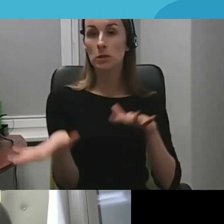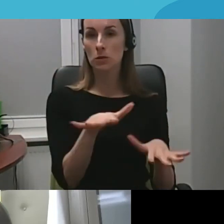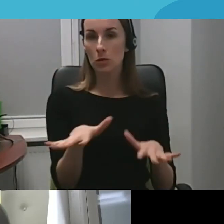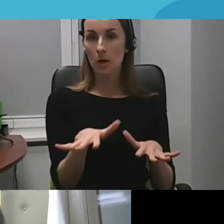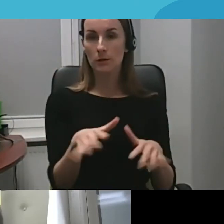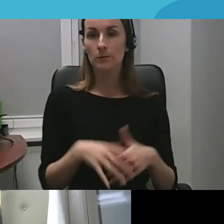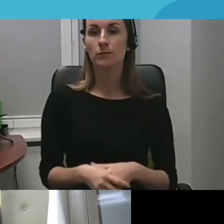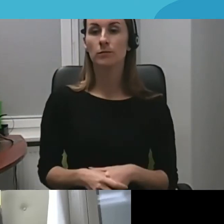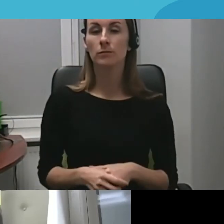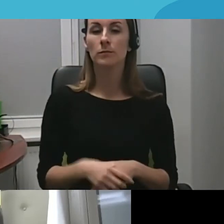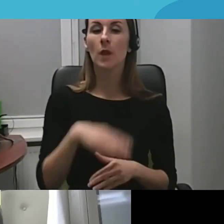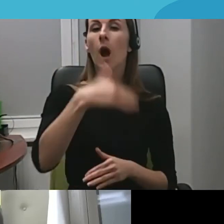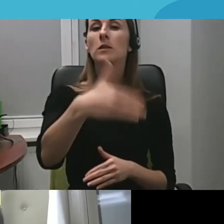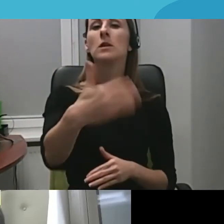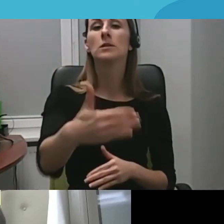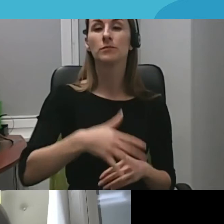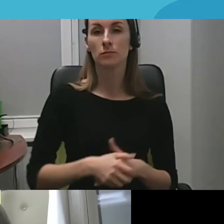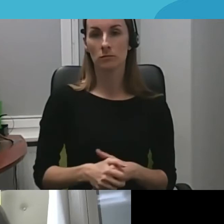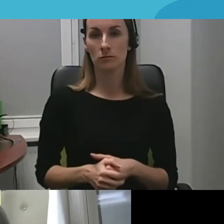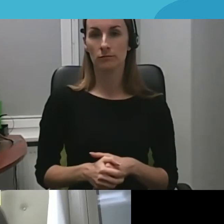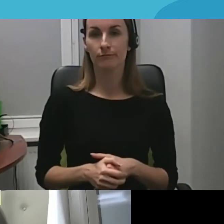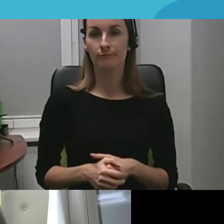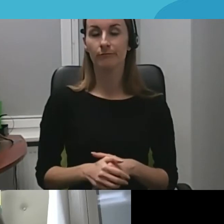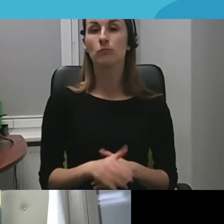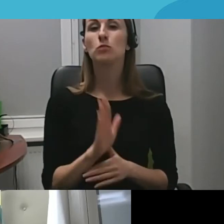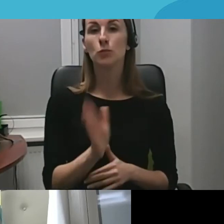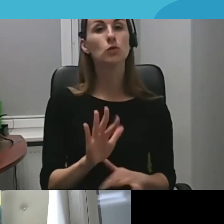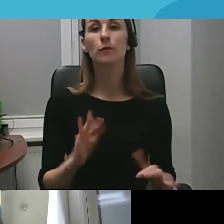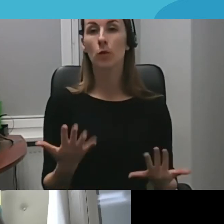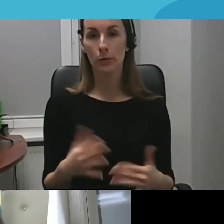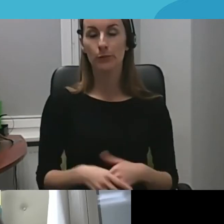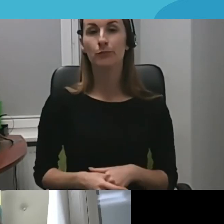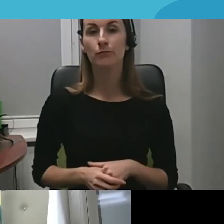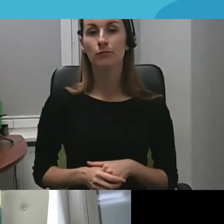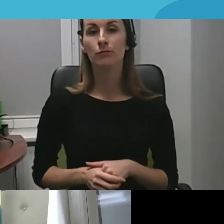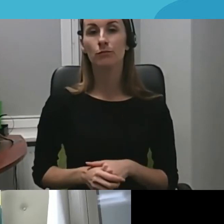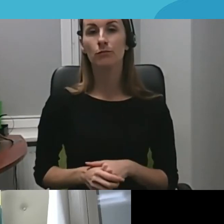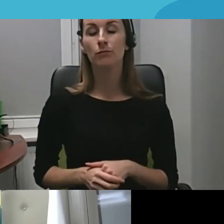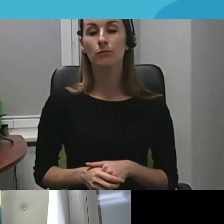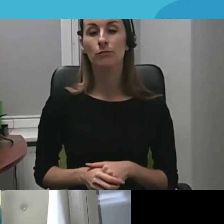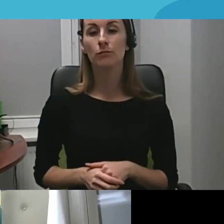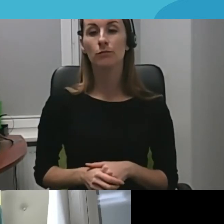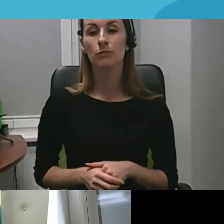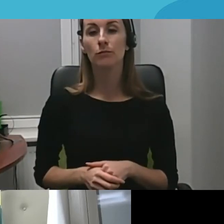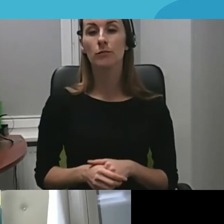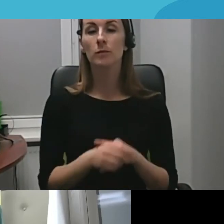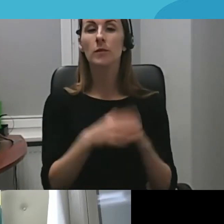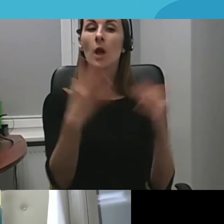inevitable that in order to make somebody or accountable for their